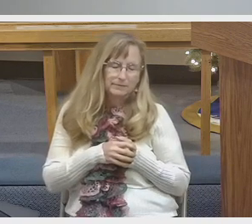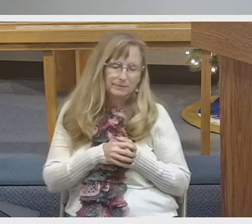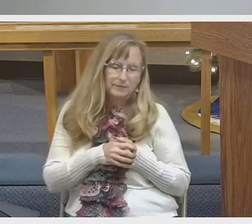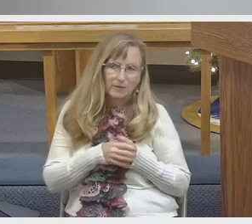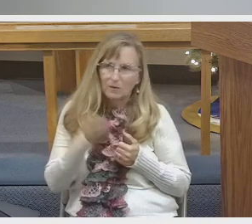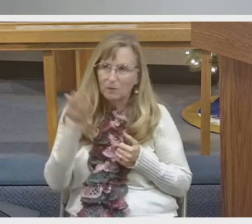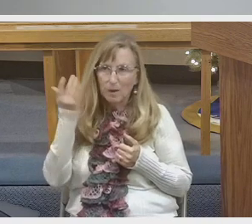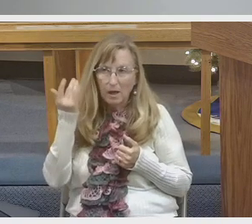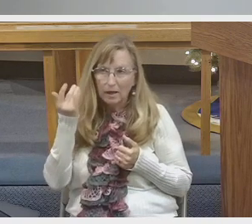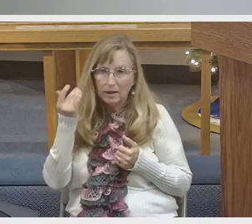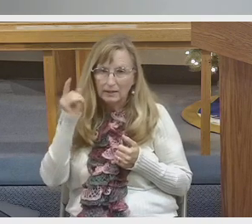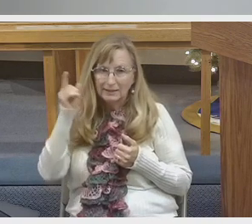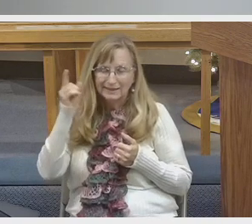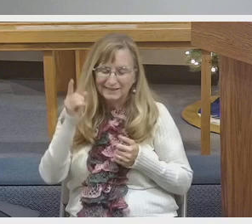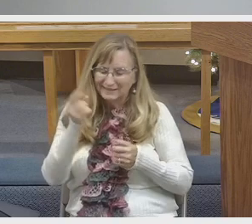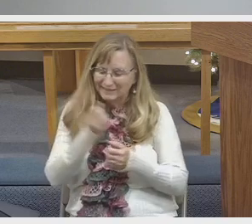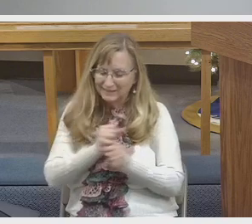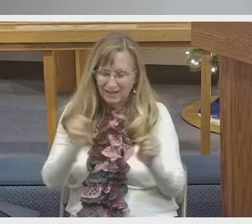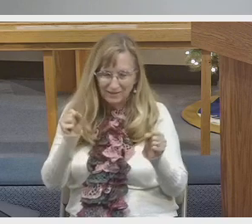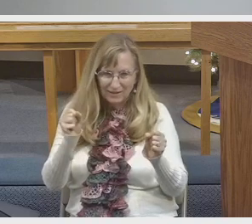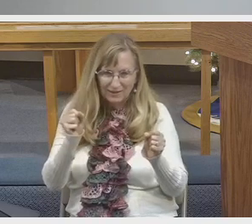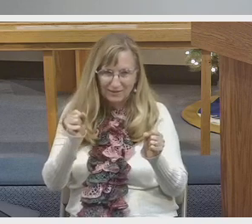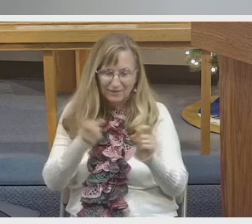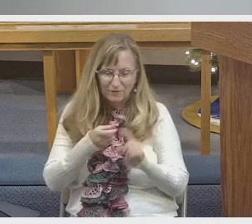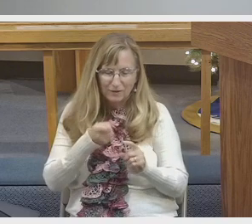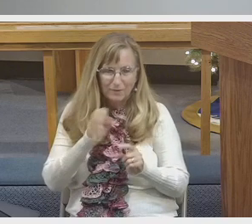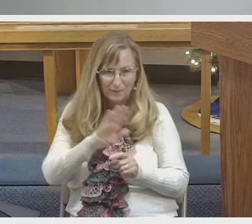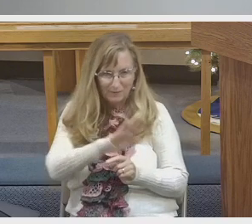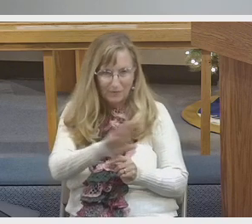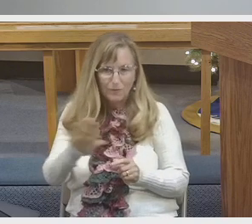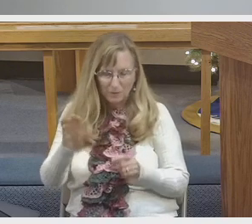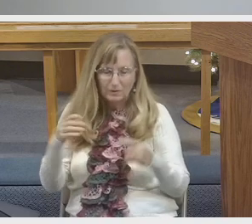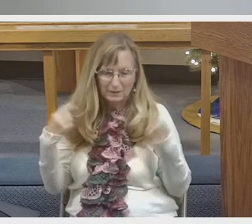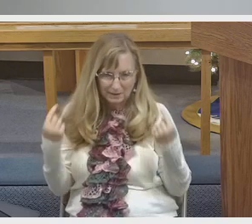because he has saved you from your sins.